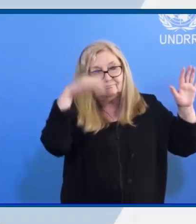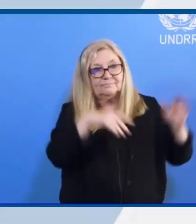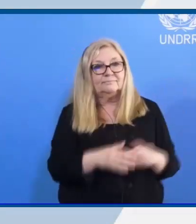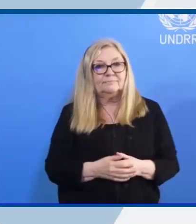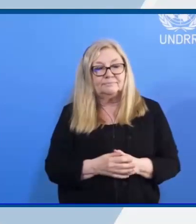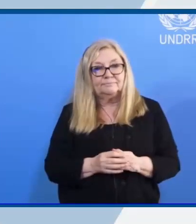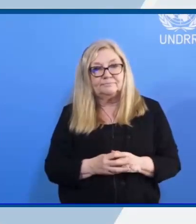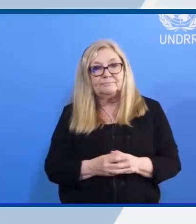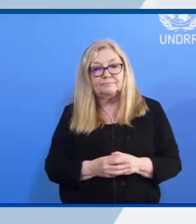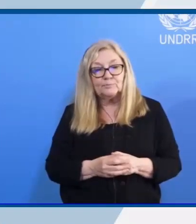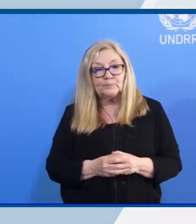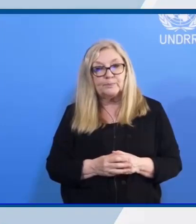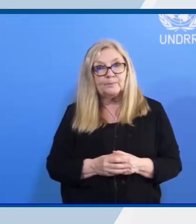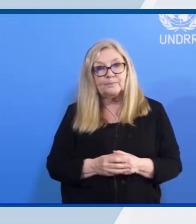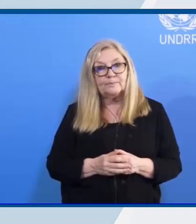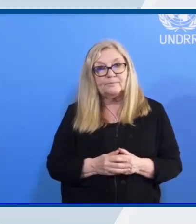Thank you.